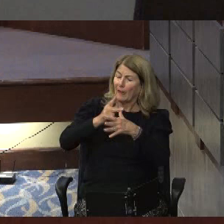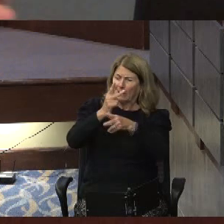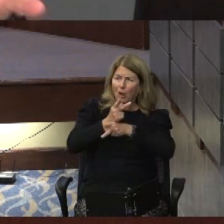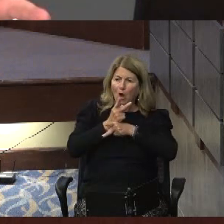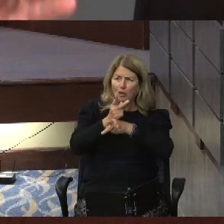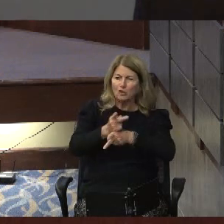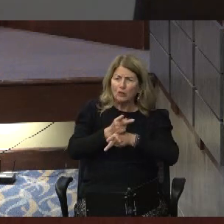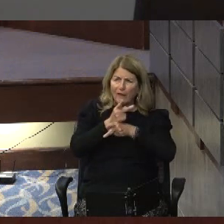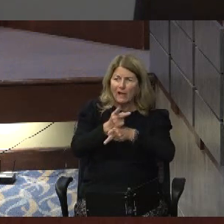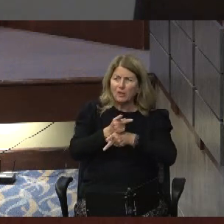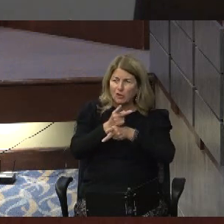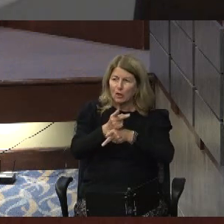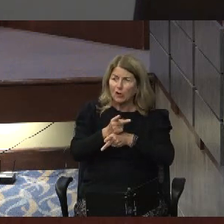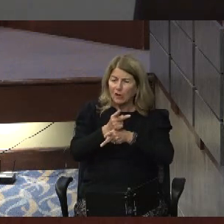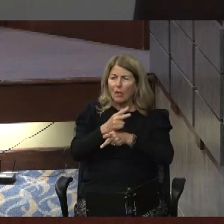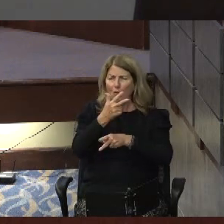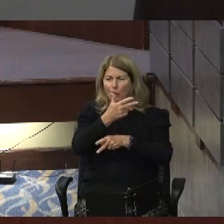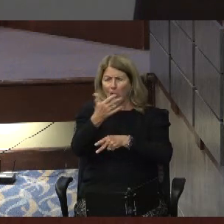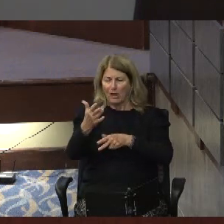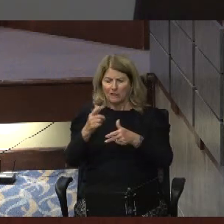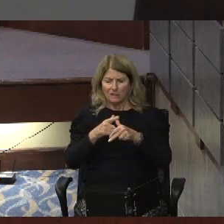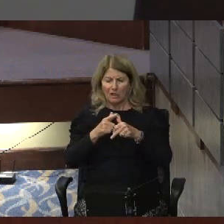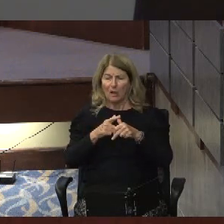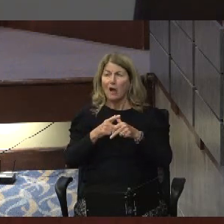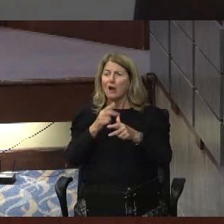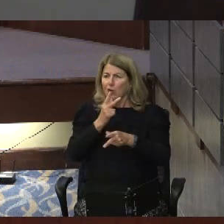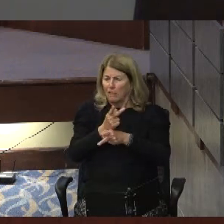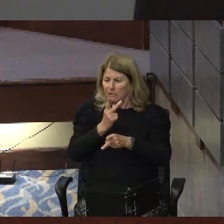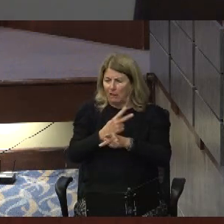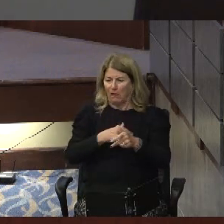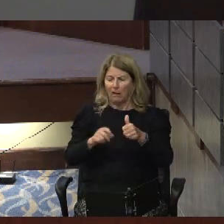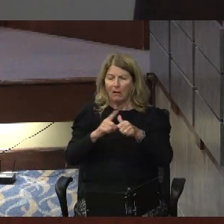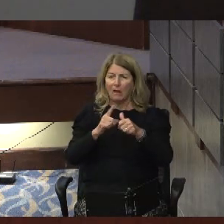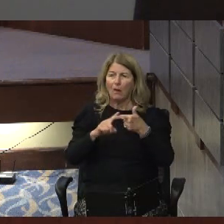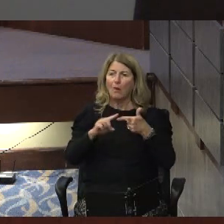conservation. You point out 3 things: conservation,